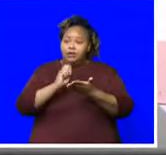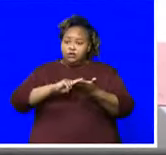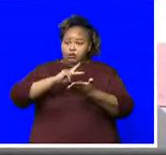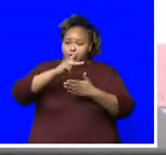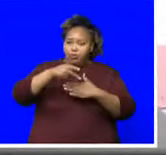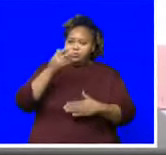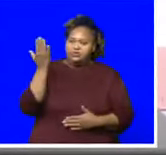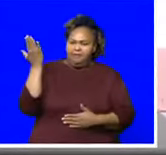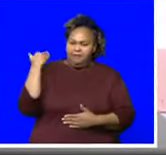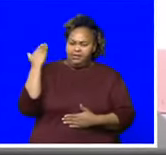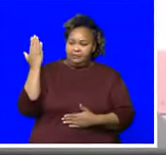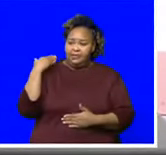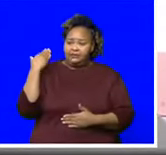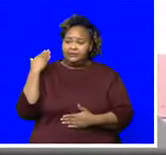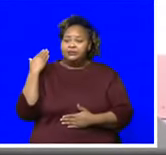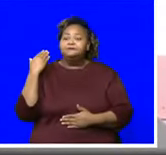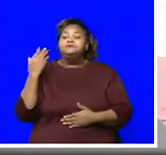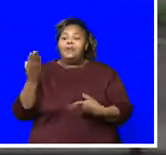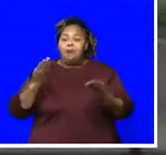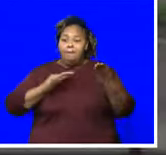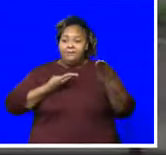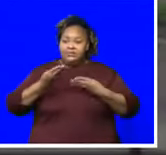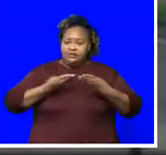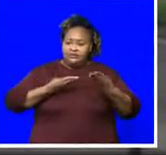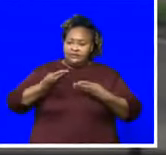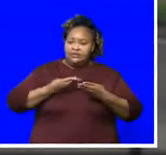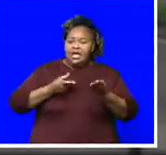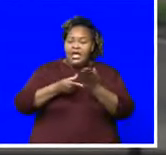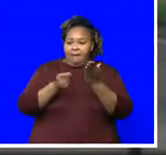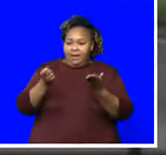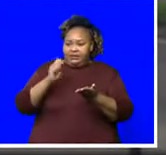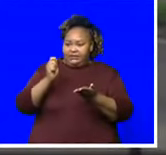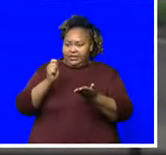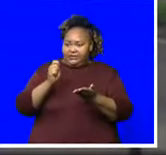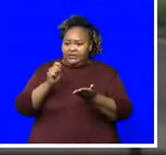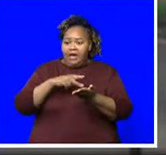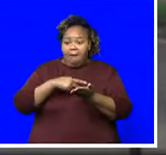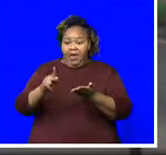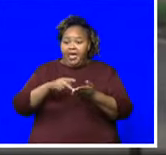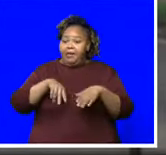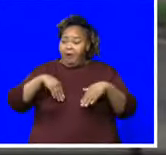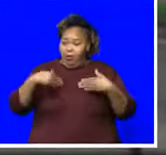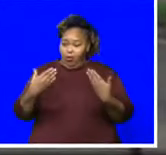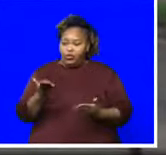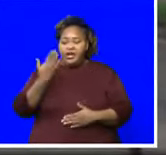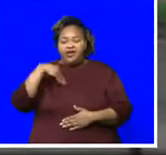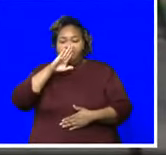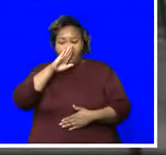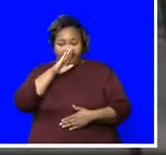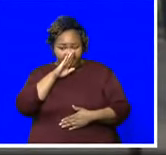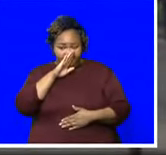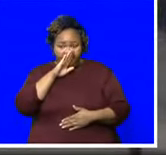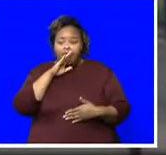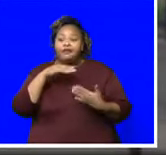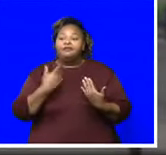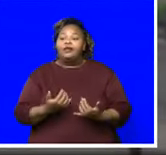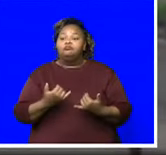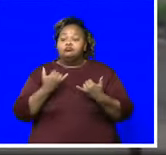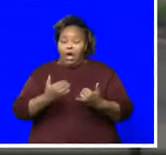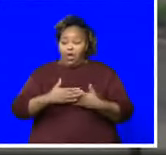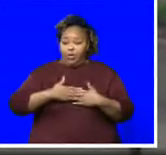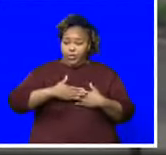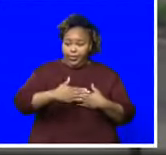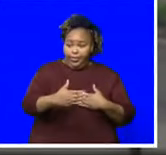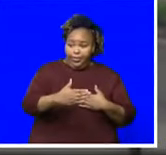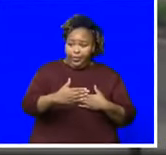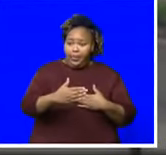temthelo i-tax debt relief program. Sinangabe kusho ukuthi uyakweleta ikakhulu ukweleta takho leti hamba tigcine kumhlaka kusho ukuthi